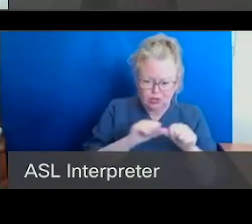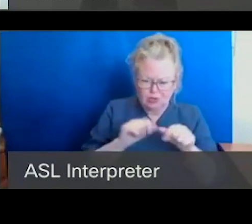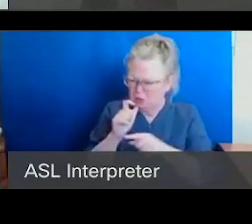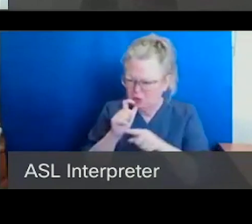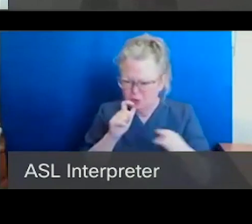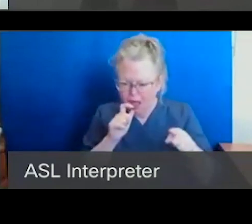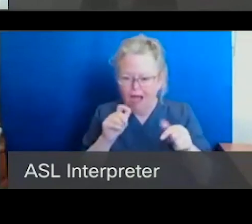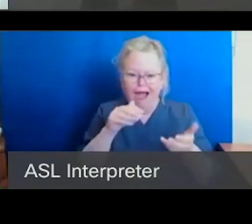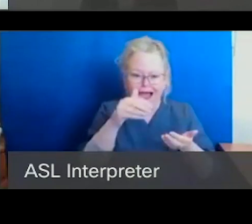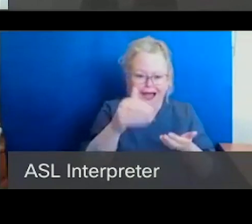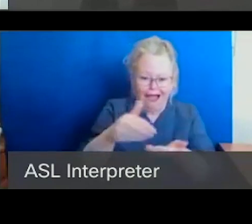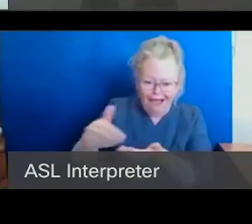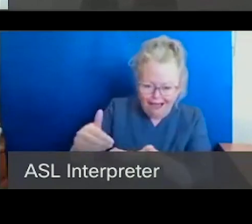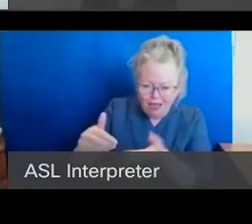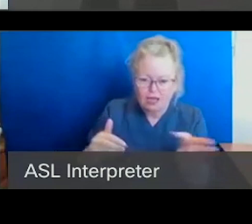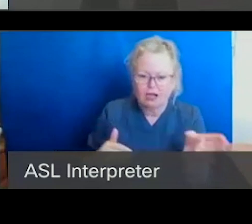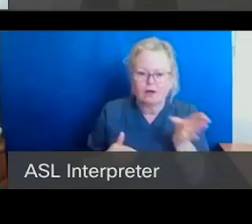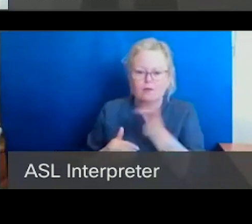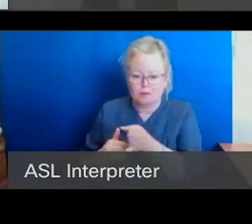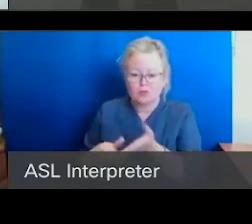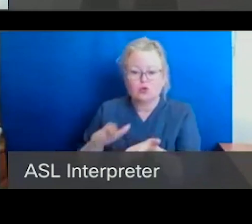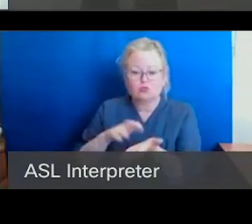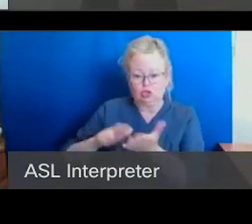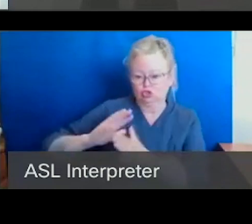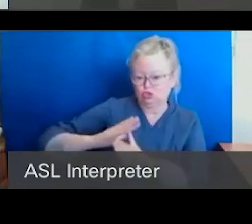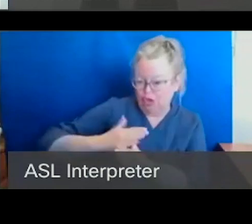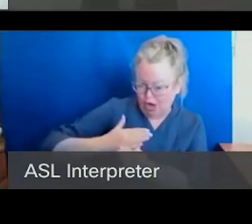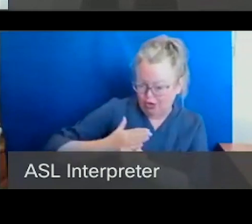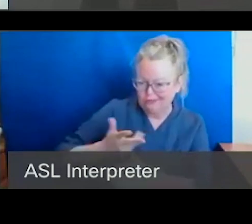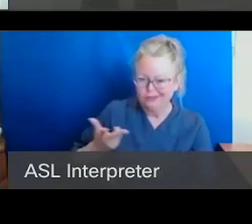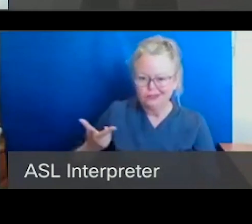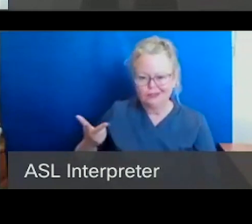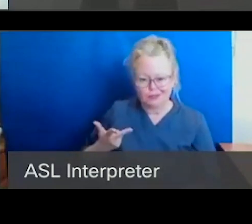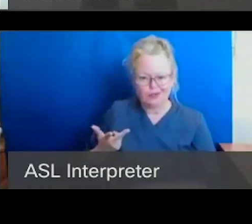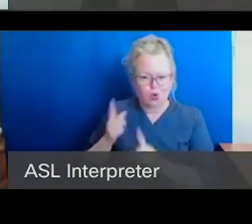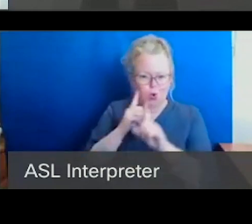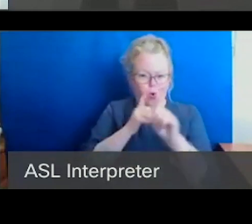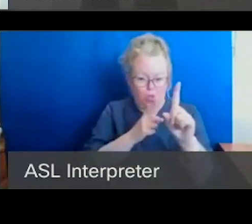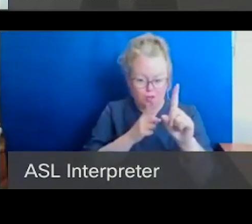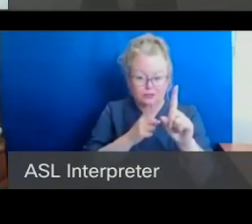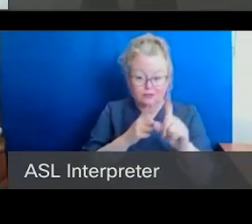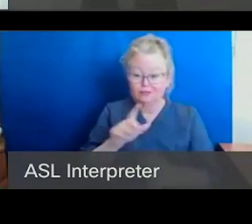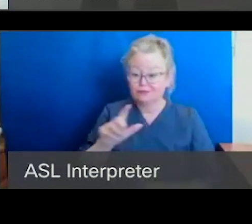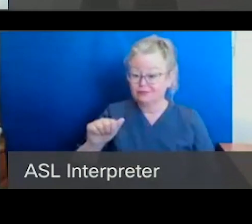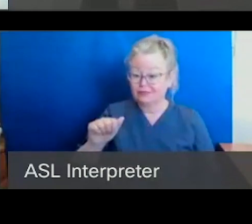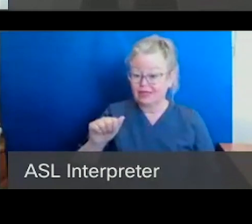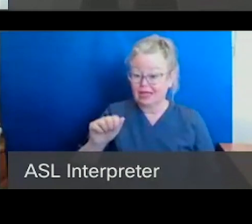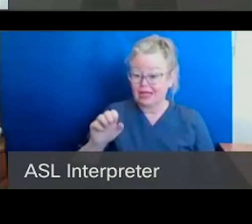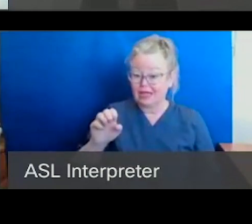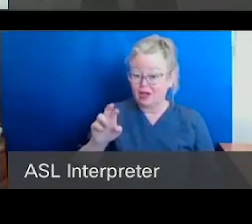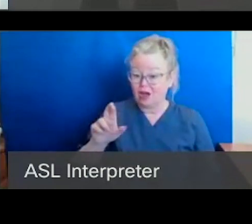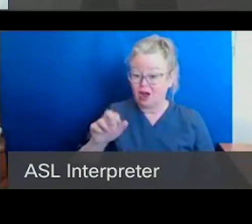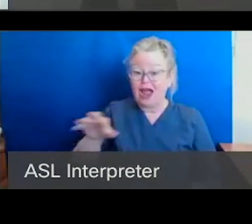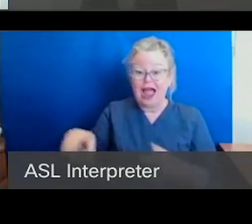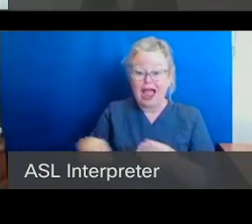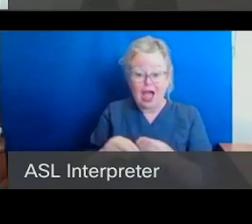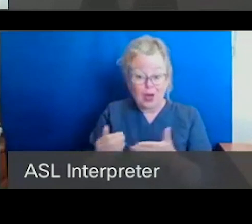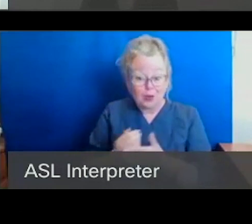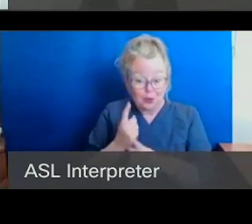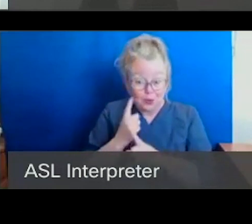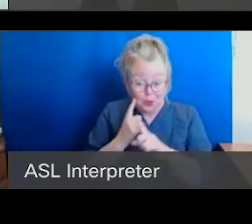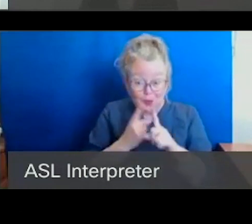and discovery through data. So I just wanted to briefly mention that AERA has a new initiative of which